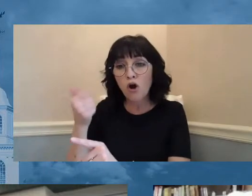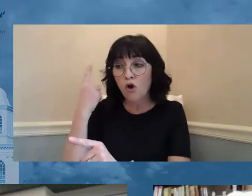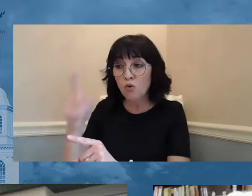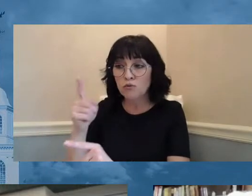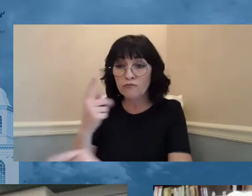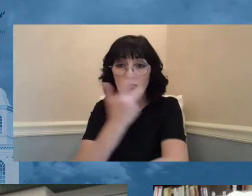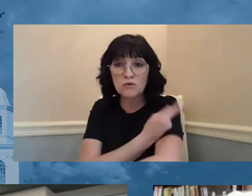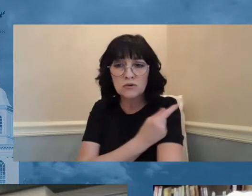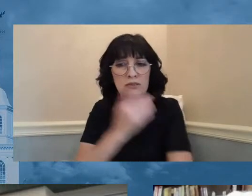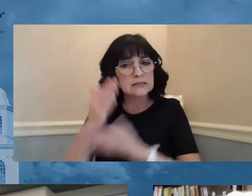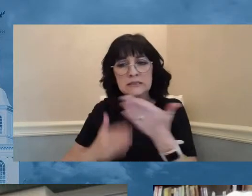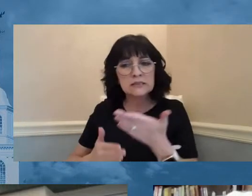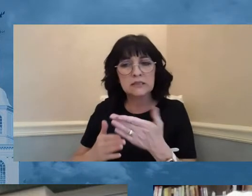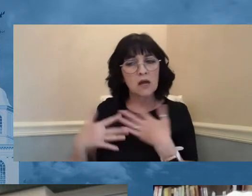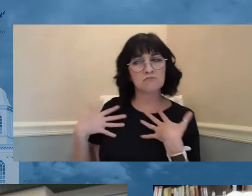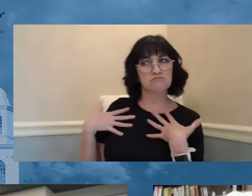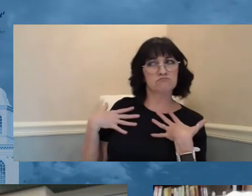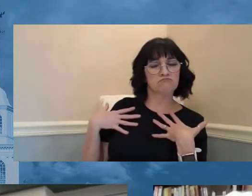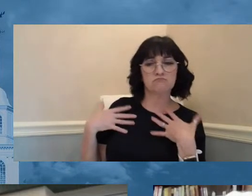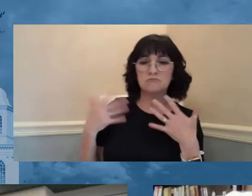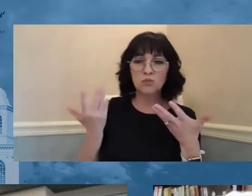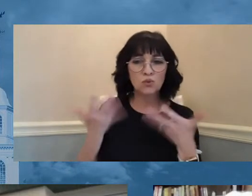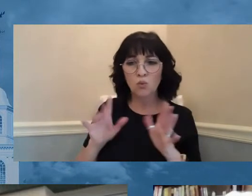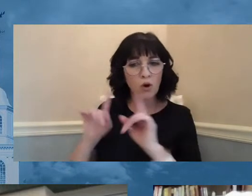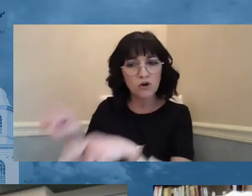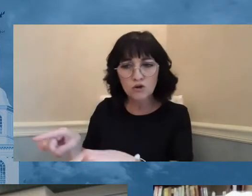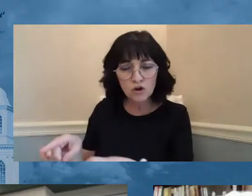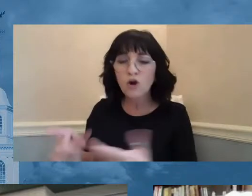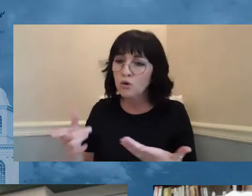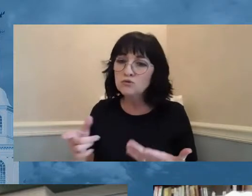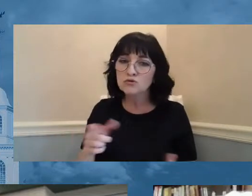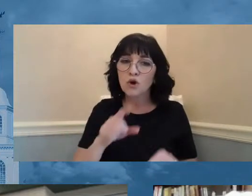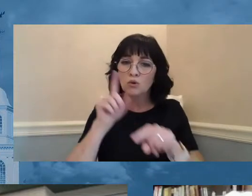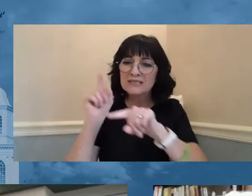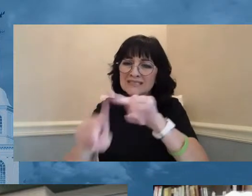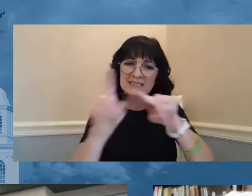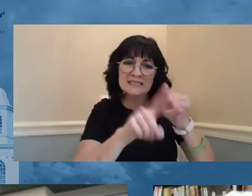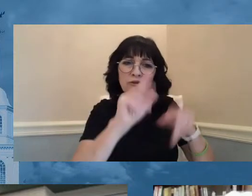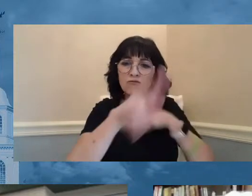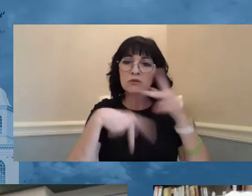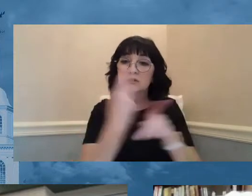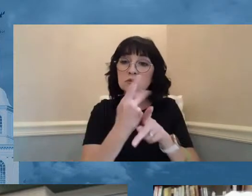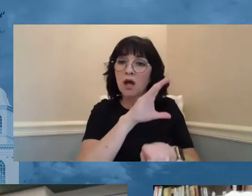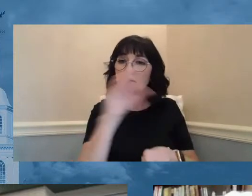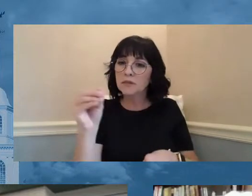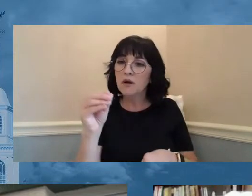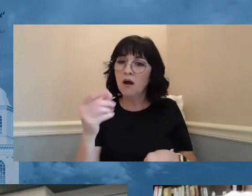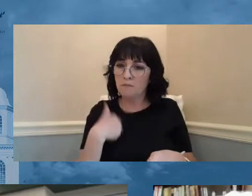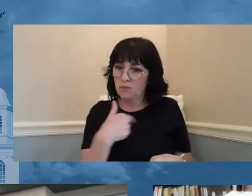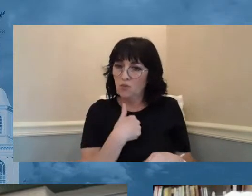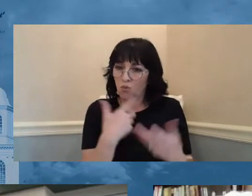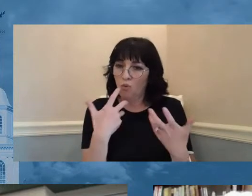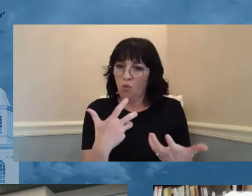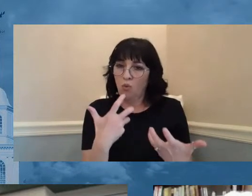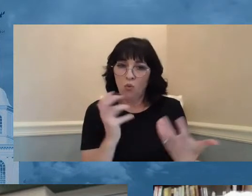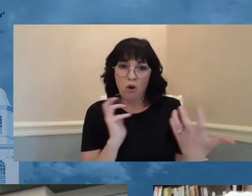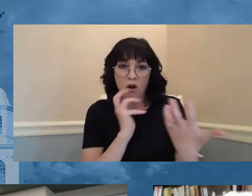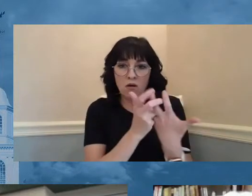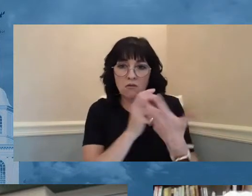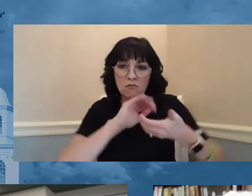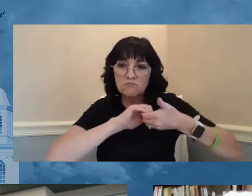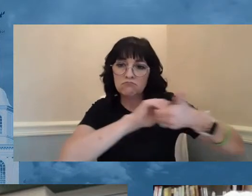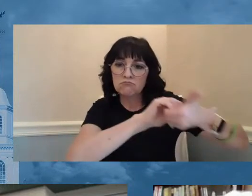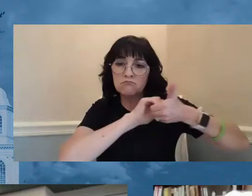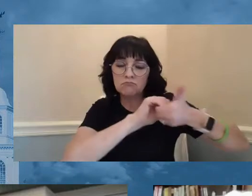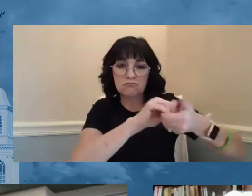poultry industry, with the hotel industry, with the construction industry, the opportunity during a safety check to say, have you gotten your